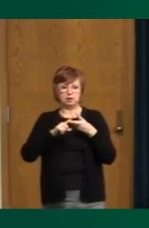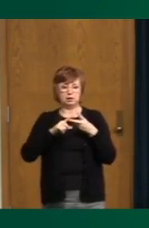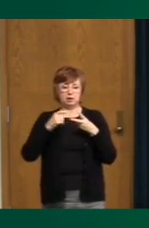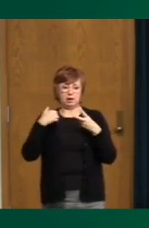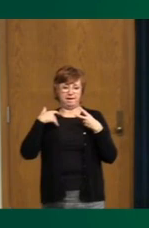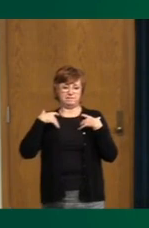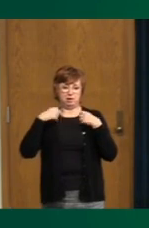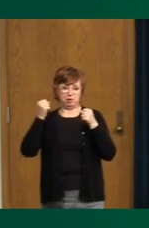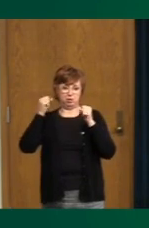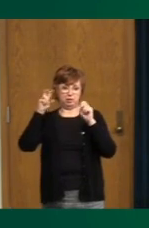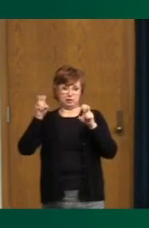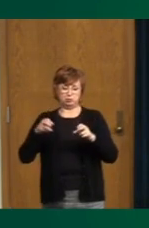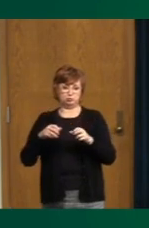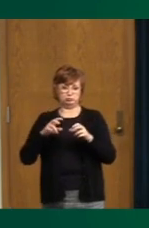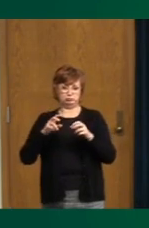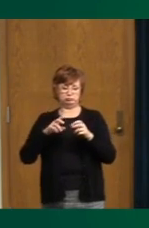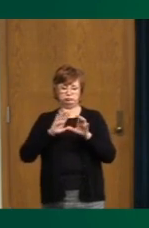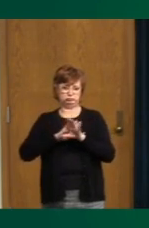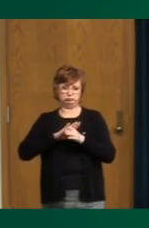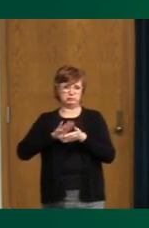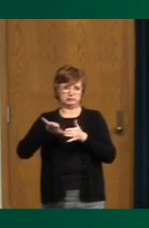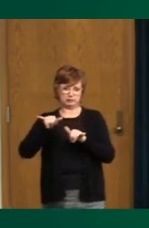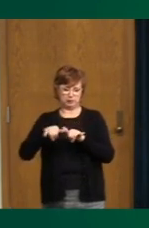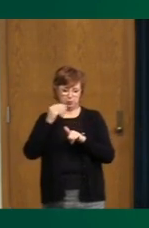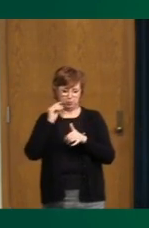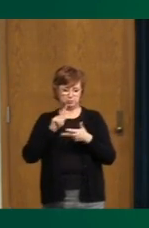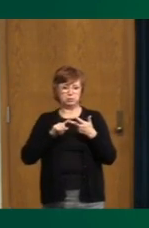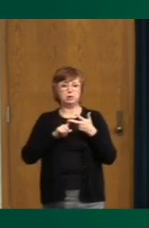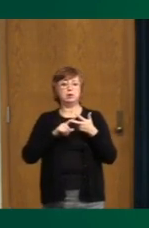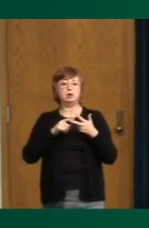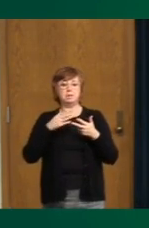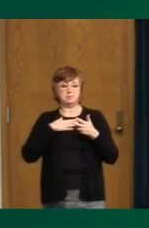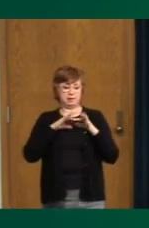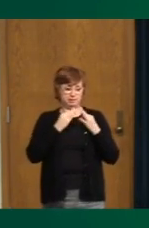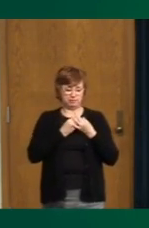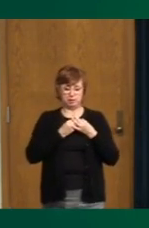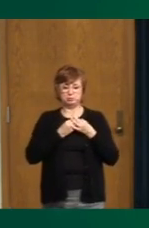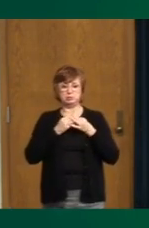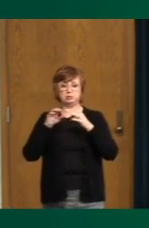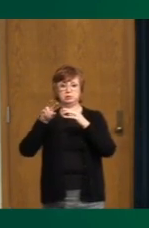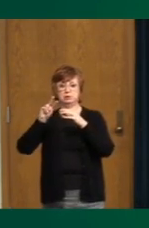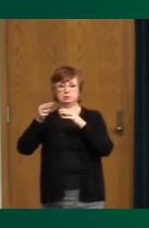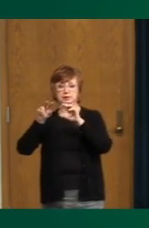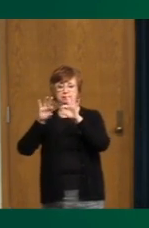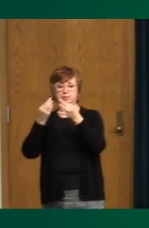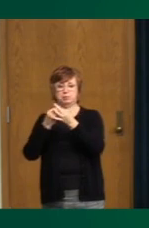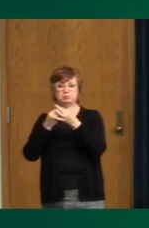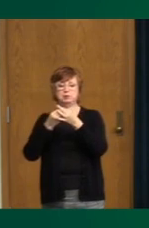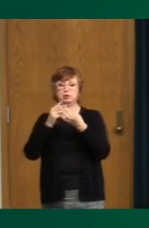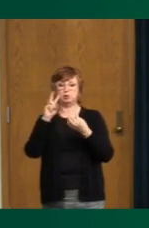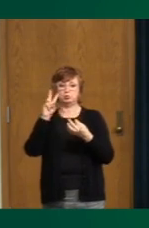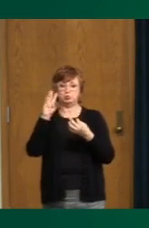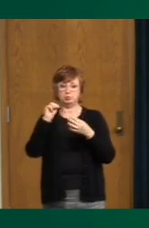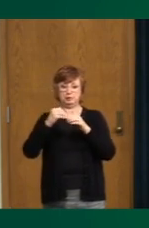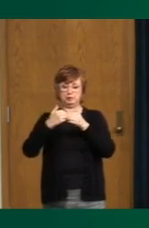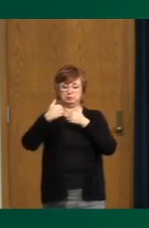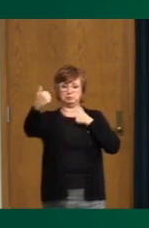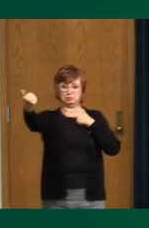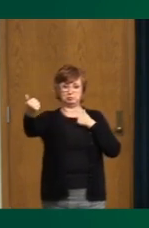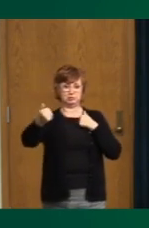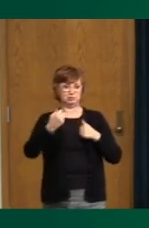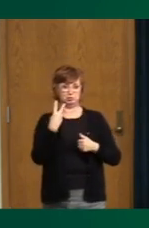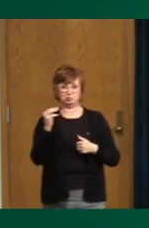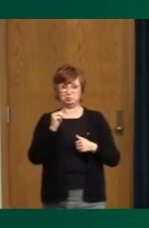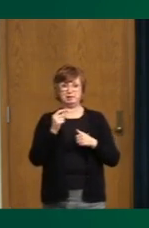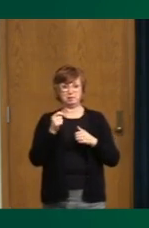as a household, but maintaining that 2-meter distance from other households, and 2 meters is a significant distance when you think about it, using a hand